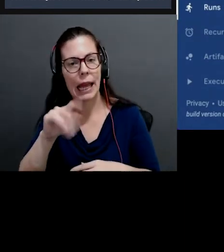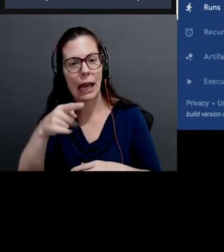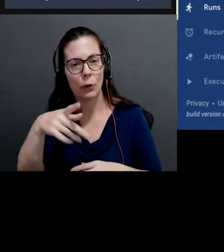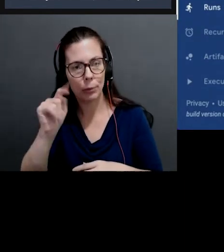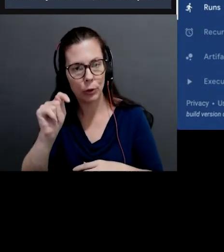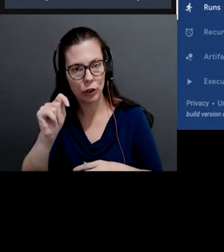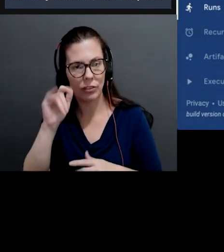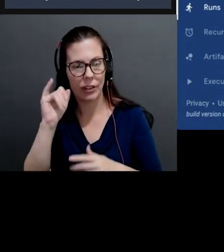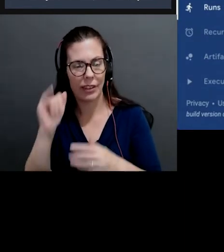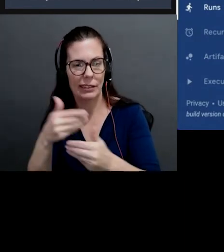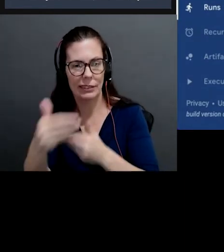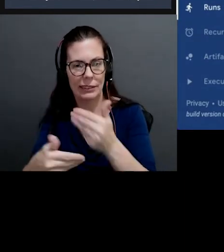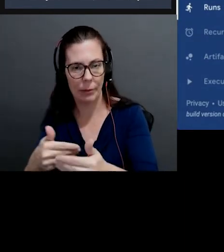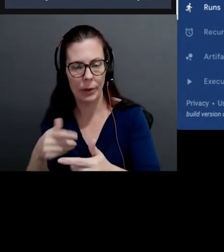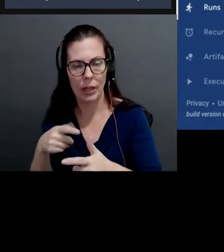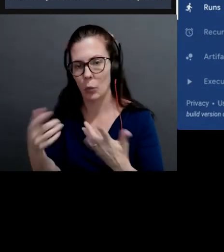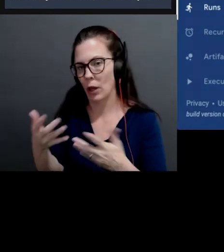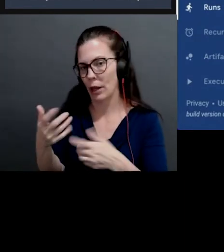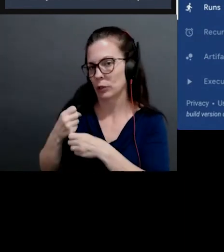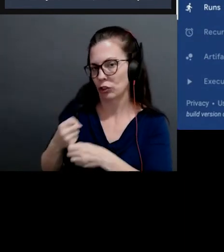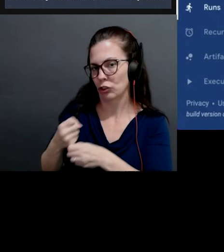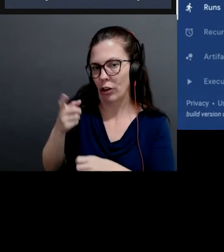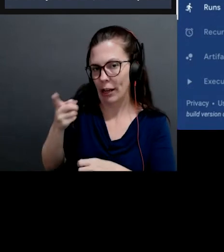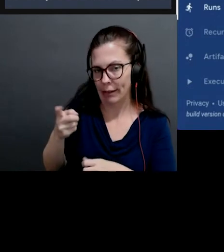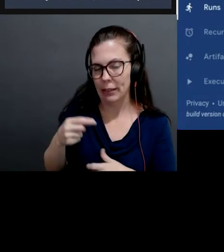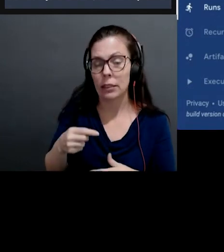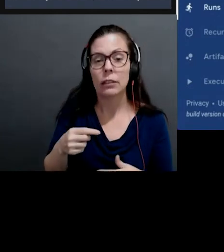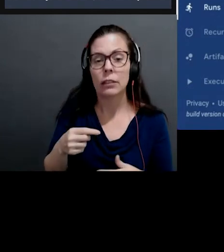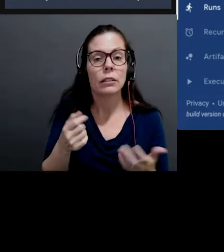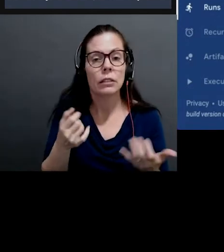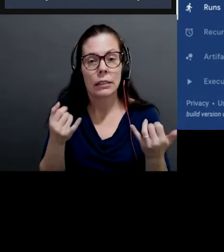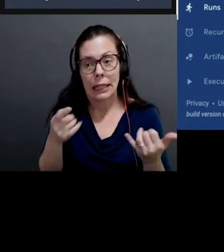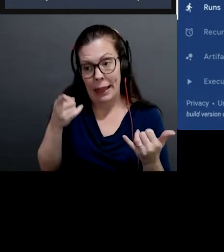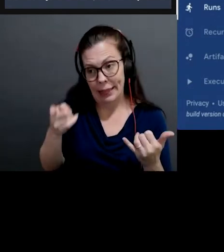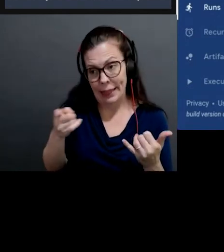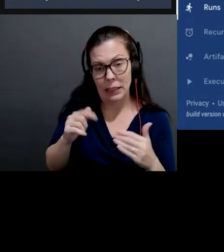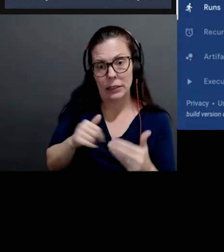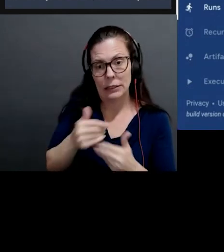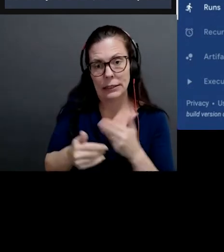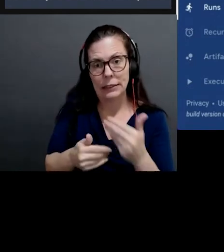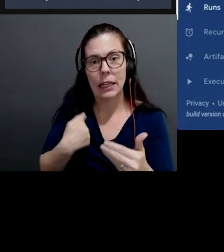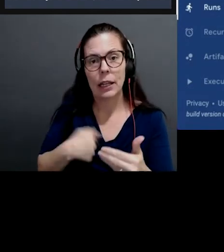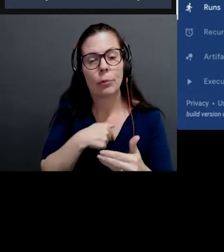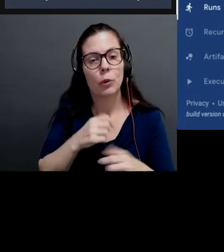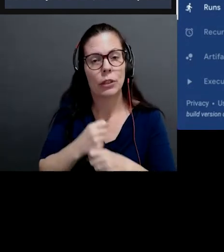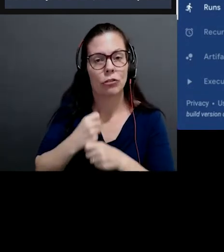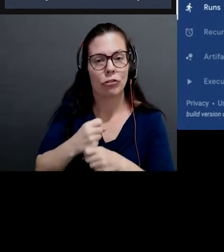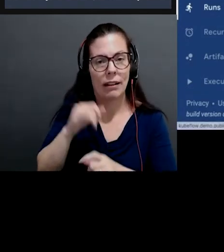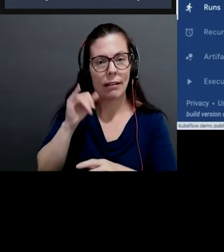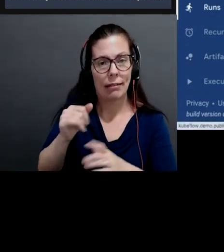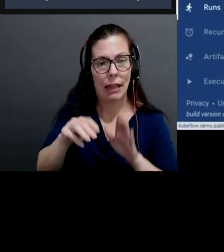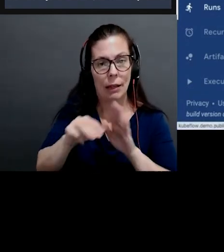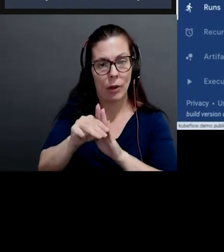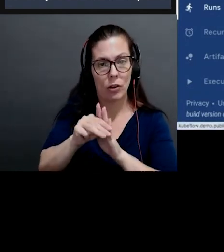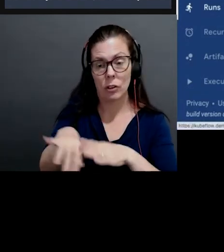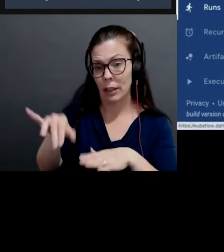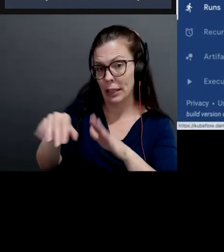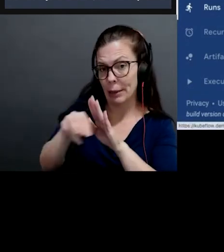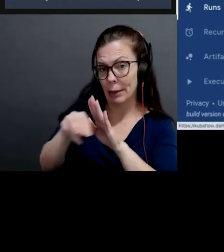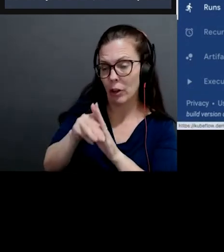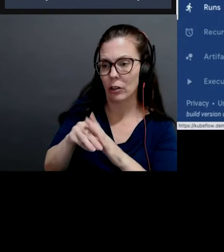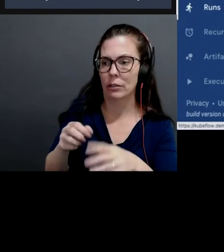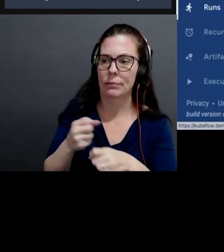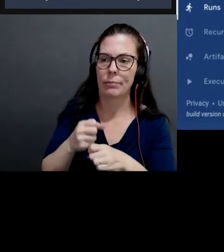got generated. Now, if you see, this is the step where we are training the XGBoost model, and that model is generating this